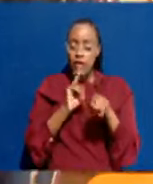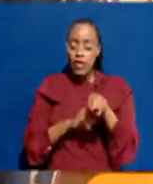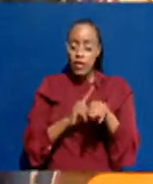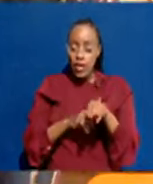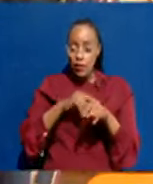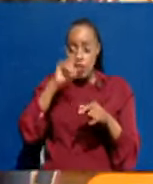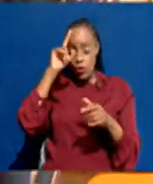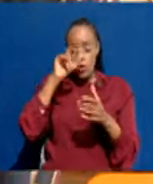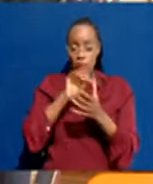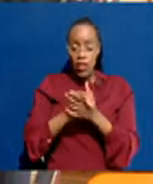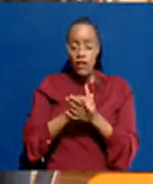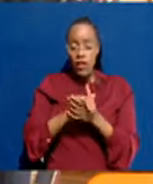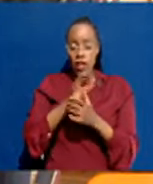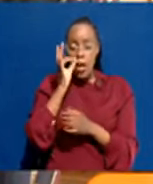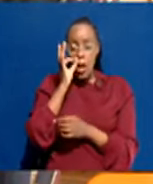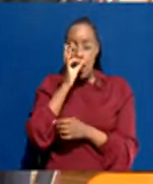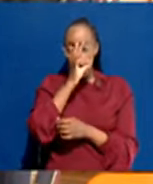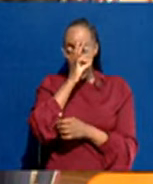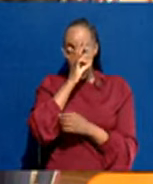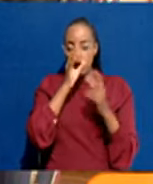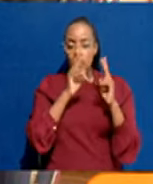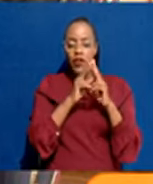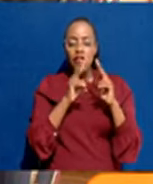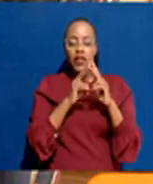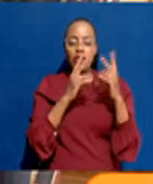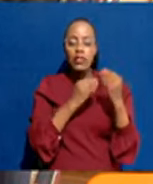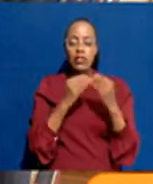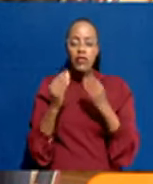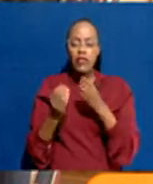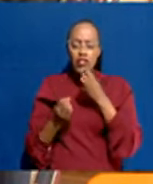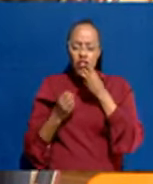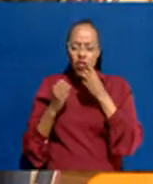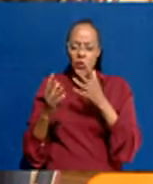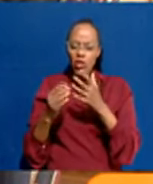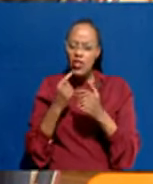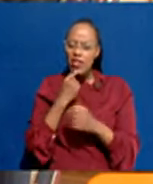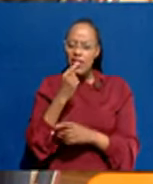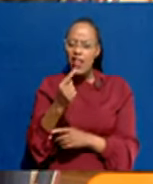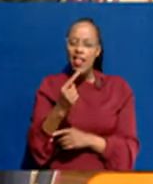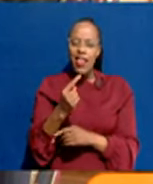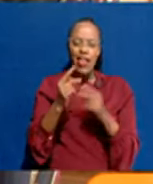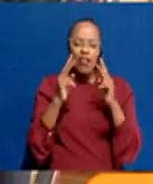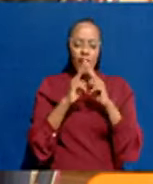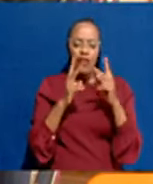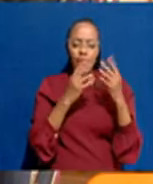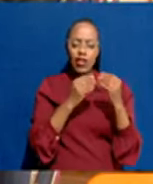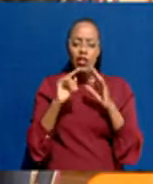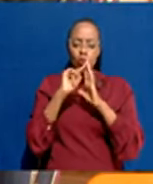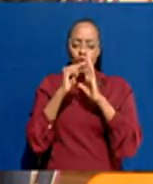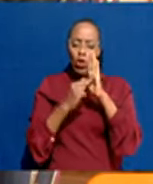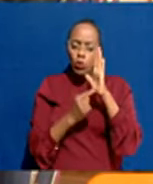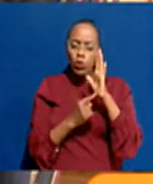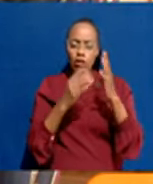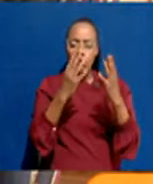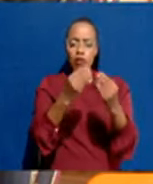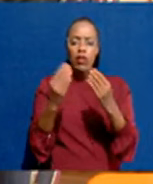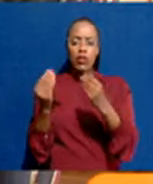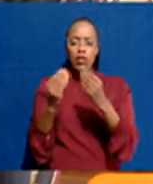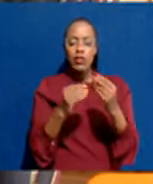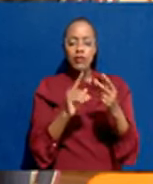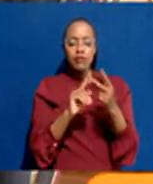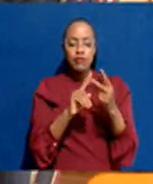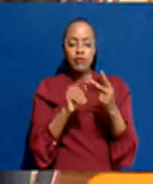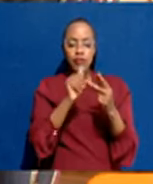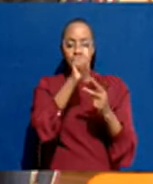when we were briefing Kibaki, it was very simple to brief him, to get the point very easy. The other